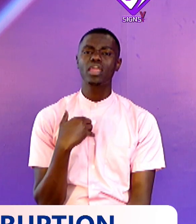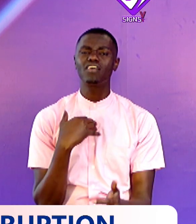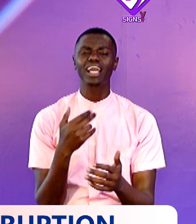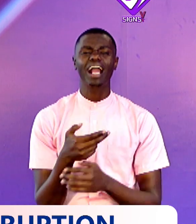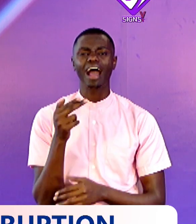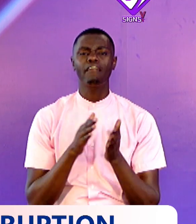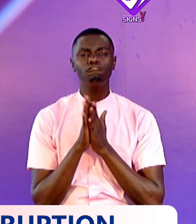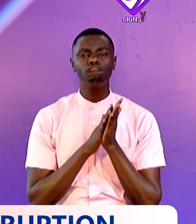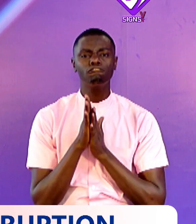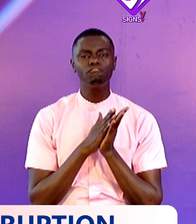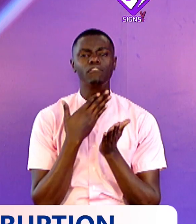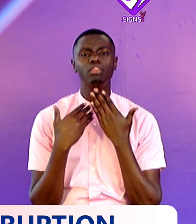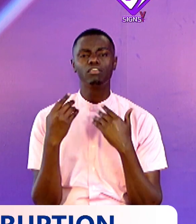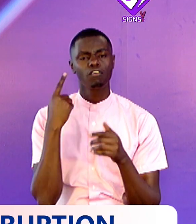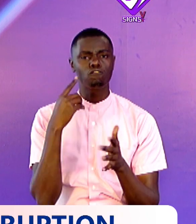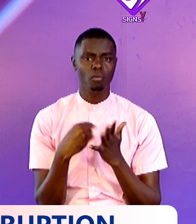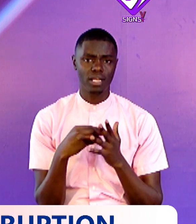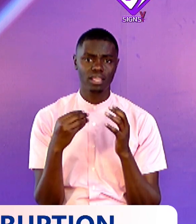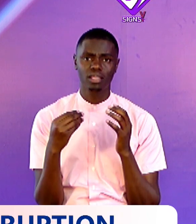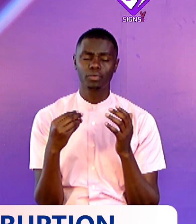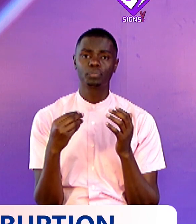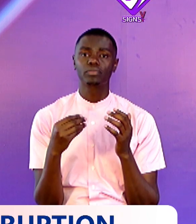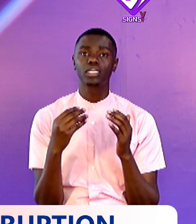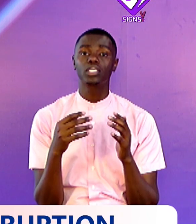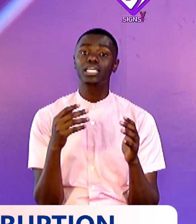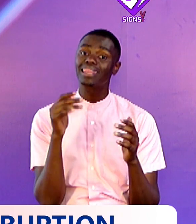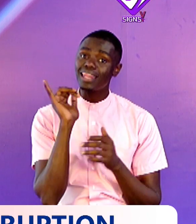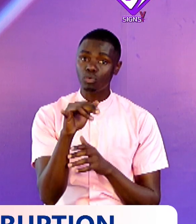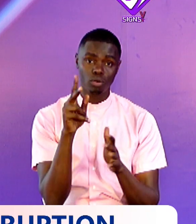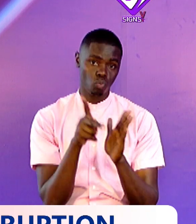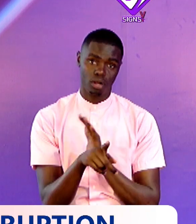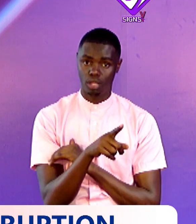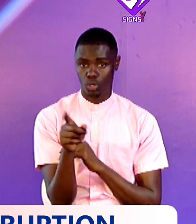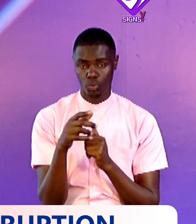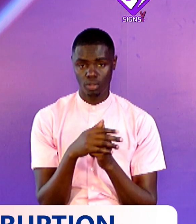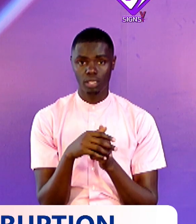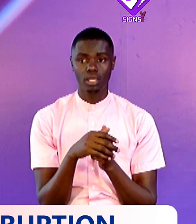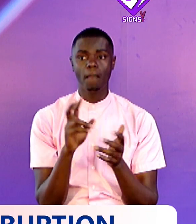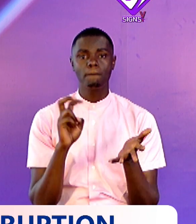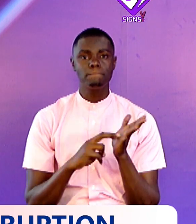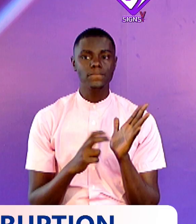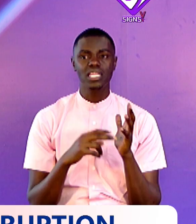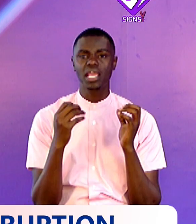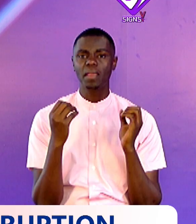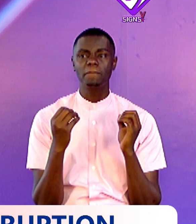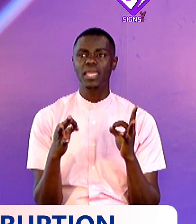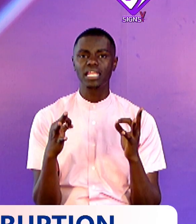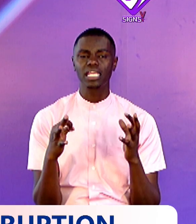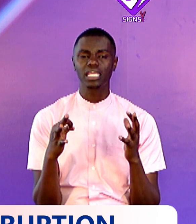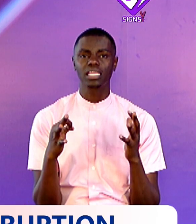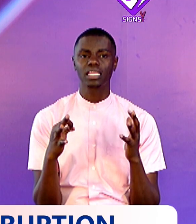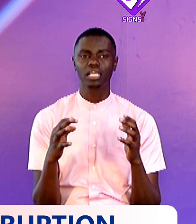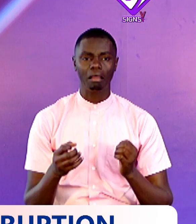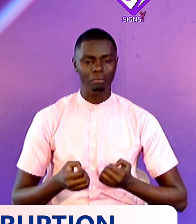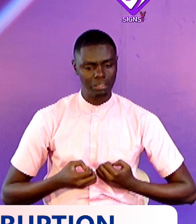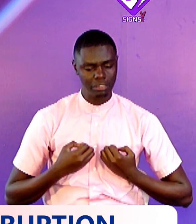money at least, whatever you have high affinity for, kills you. Does that mean that many of us are not selfless enough when it comes to